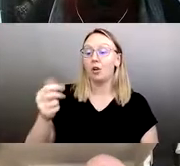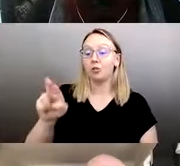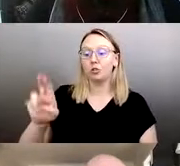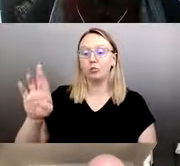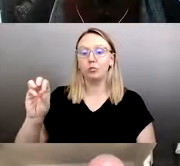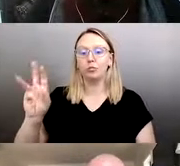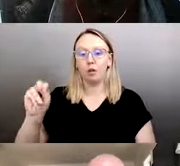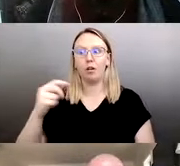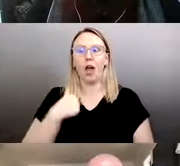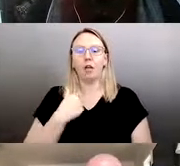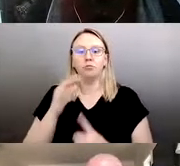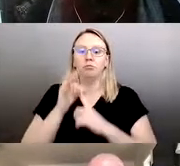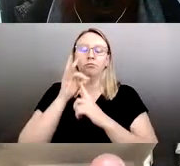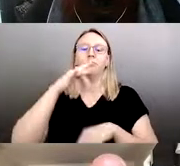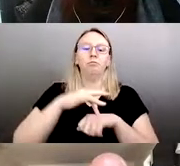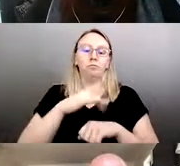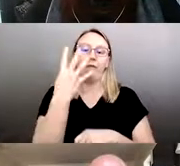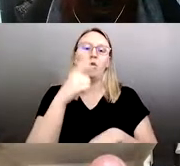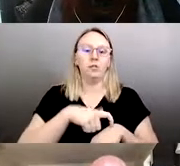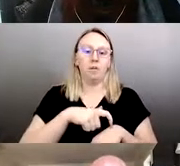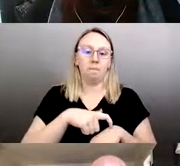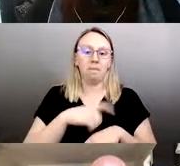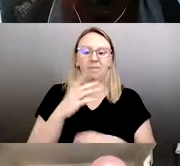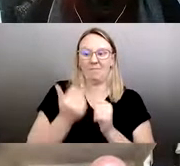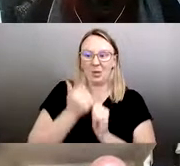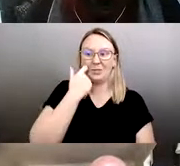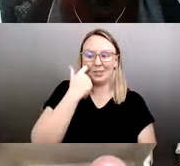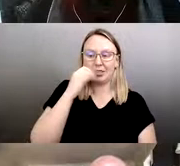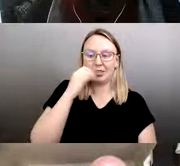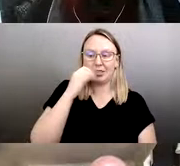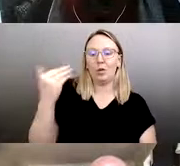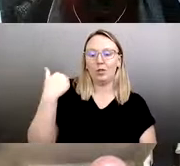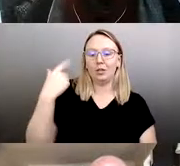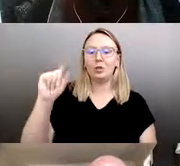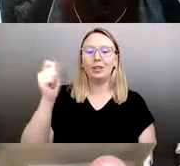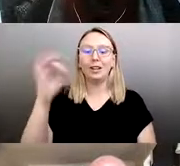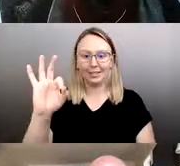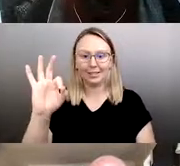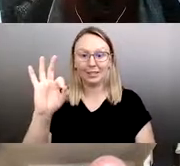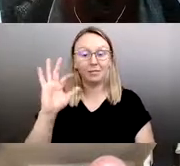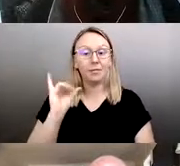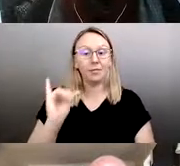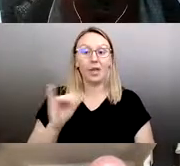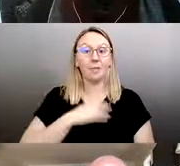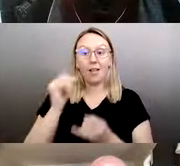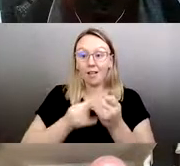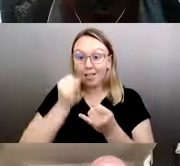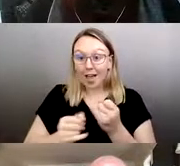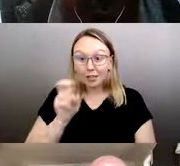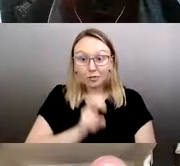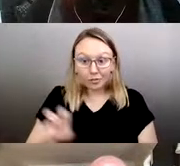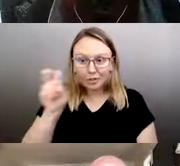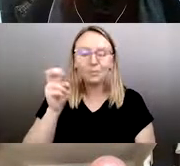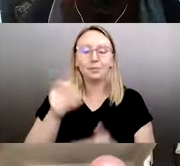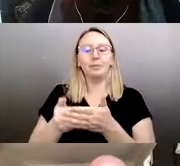four occasions, the most recent in February of 2019, my very last trip before the pandemic